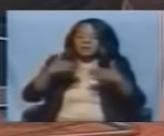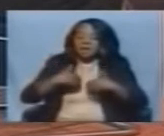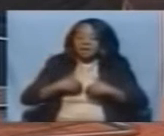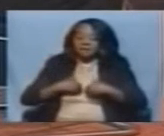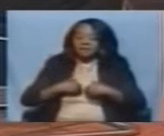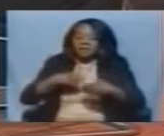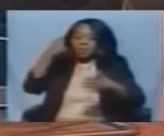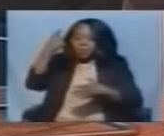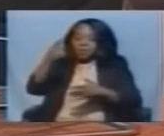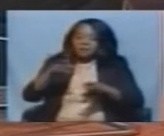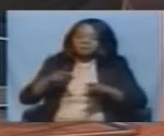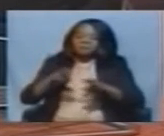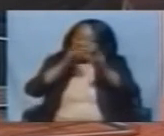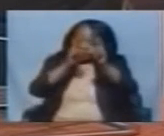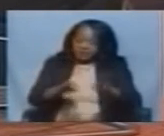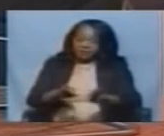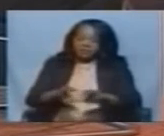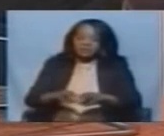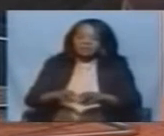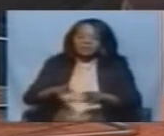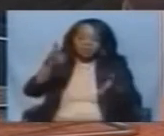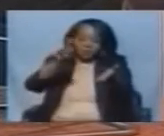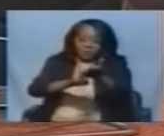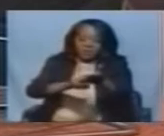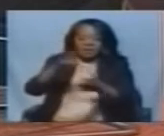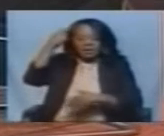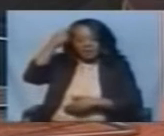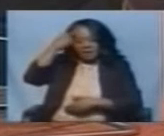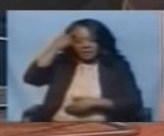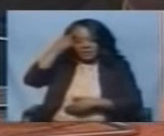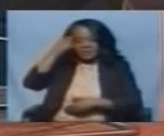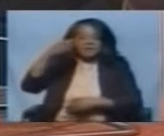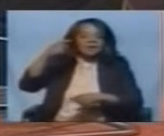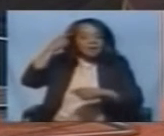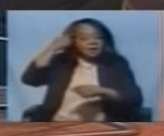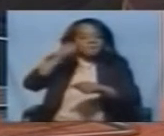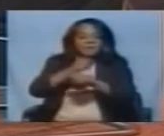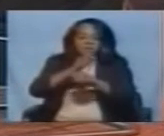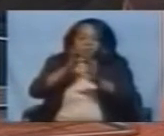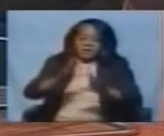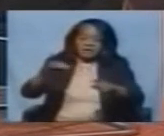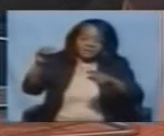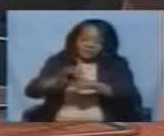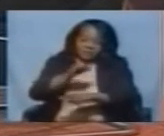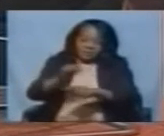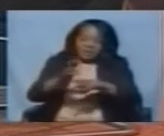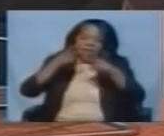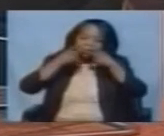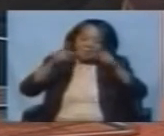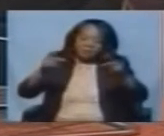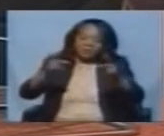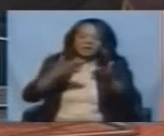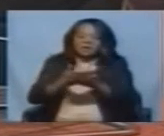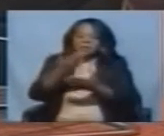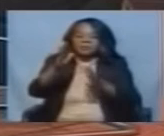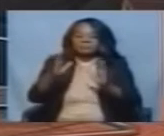we recommend at ZIPS is government must ensure that every civil servant is actually trained in public procurement. And